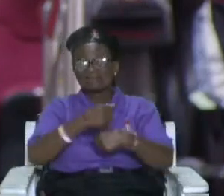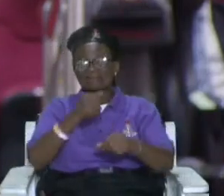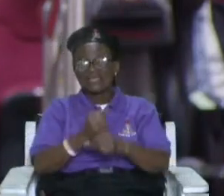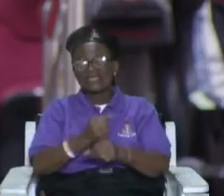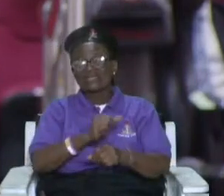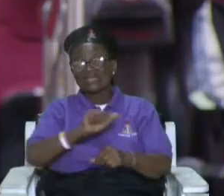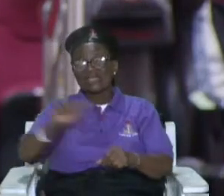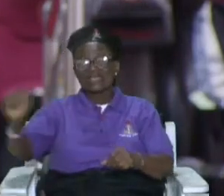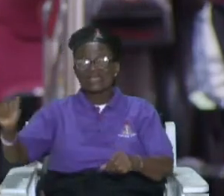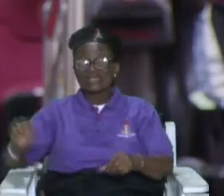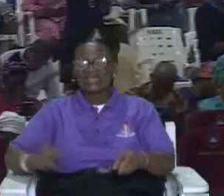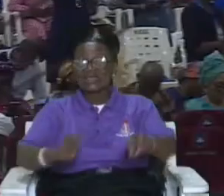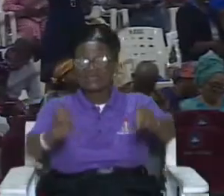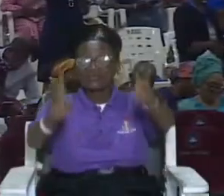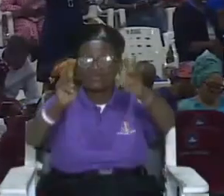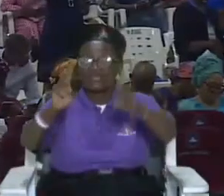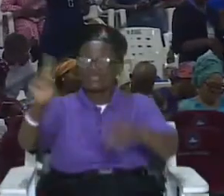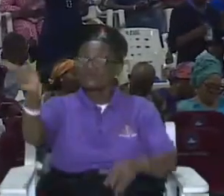way.